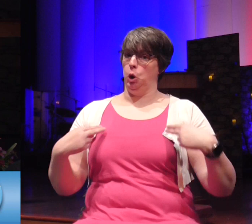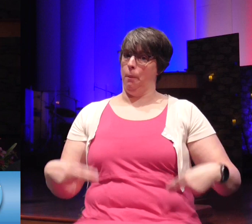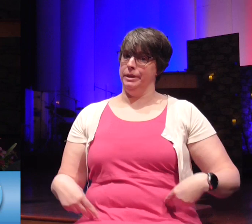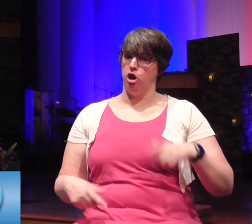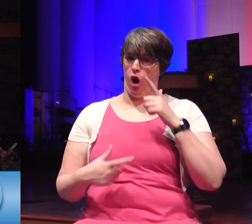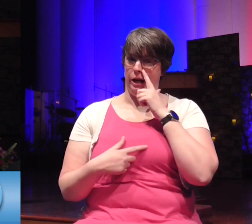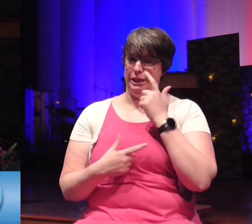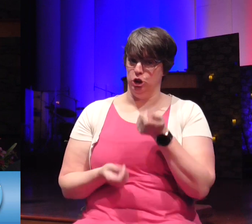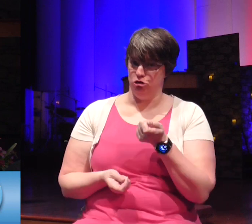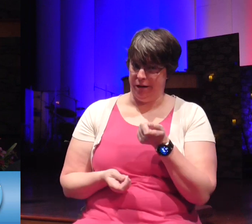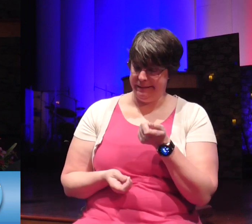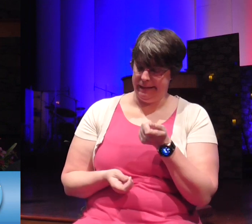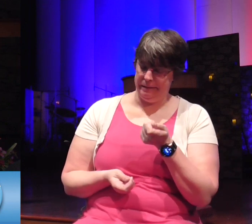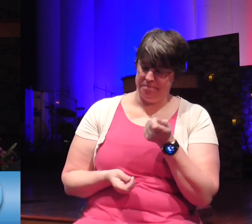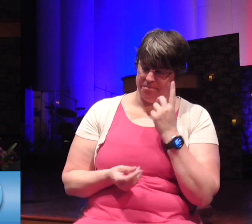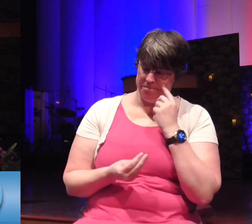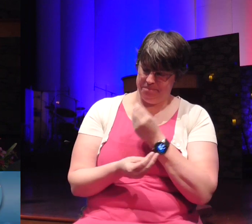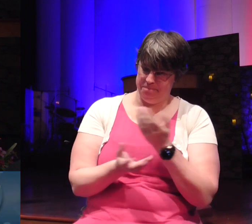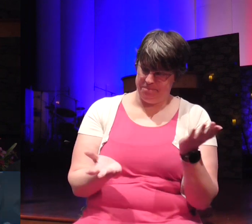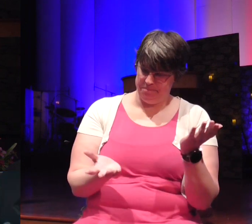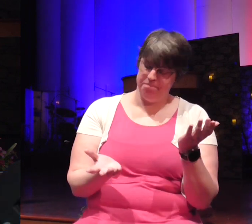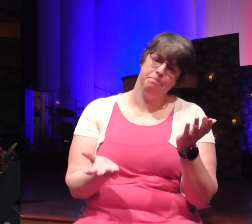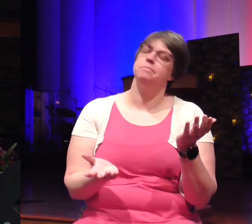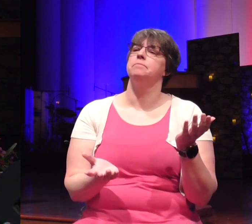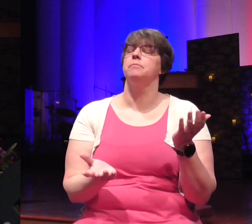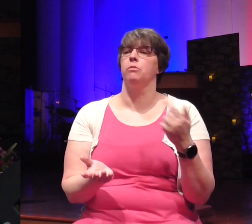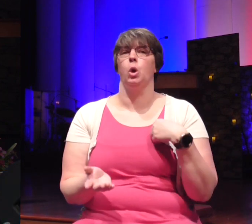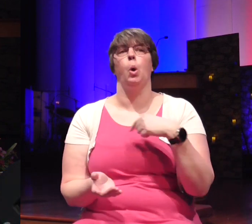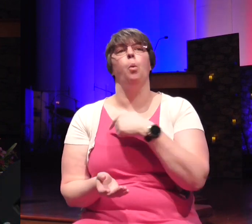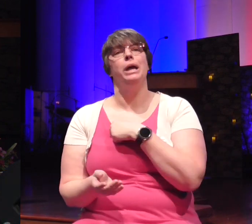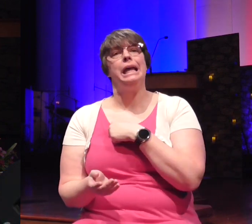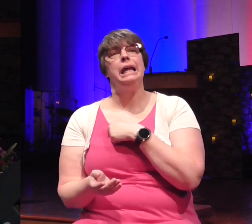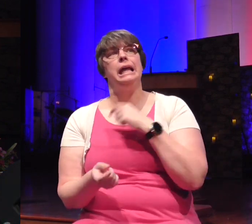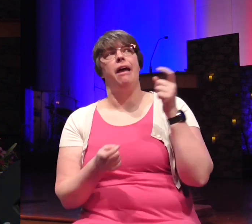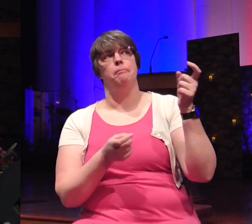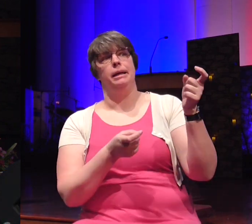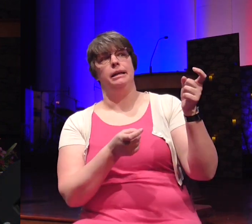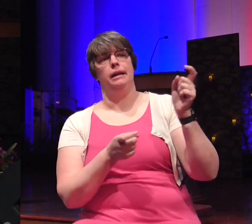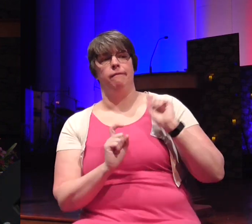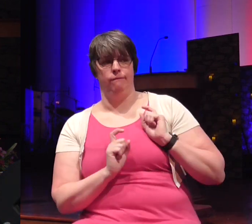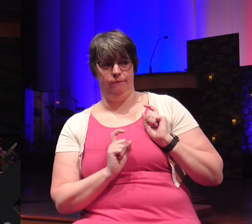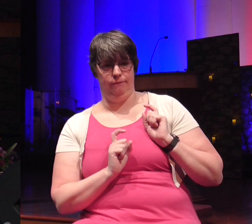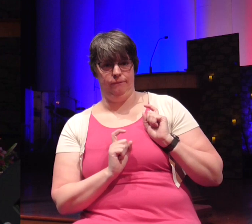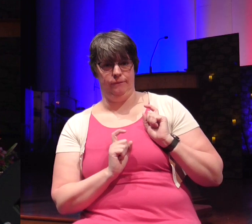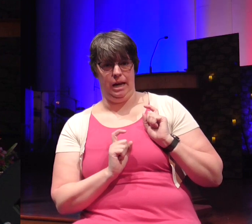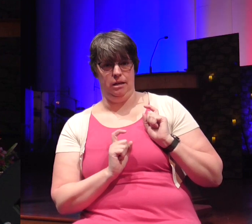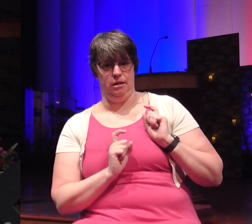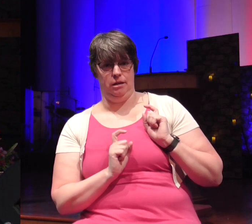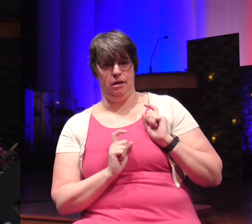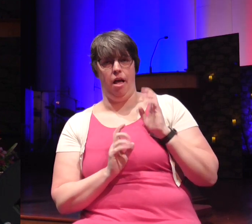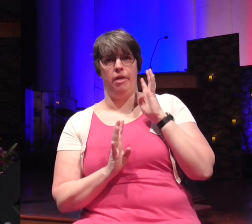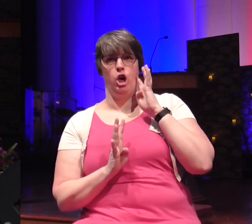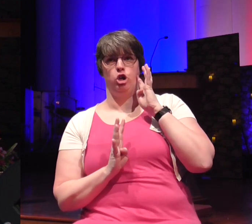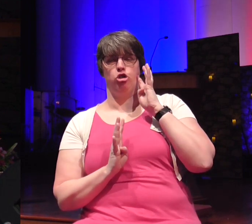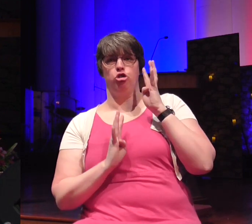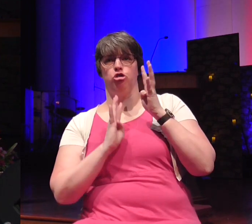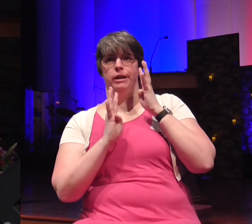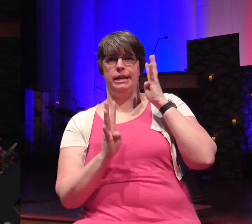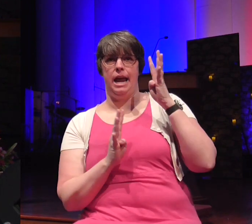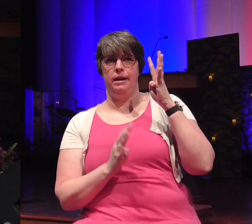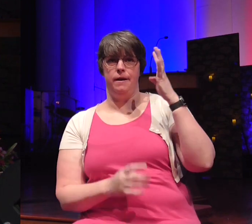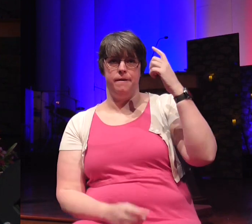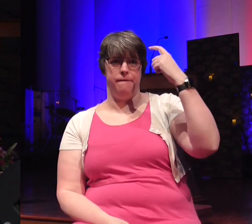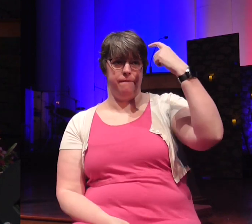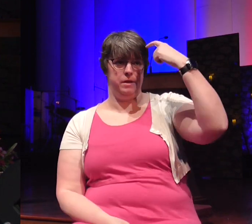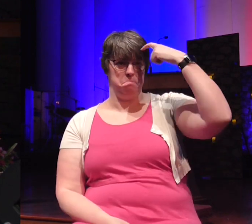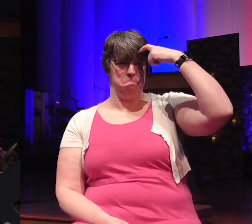of beings. We've been given the creative consciousness, which